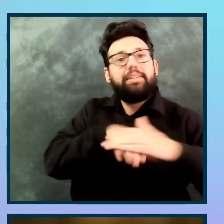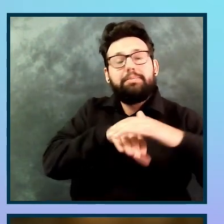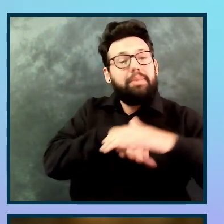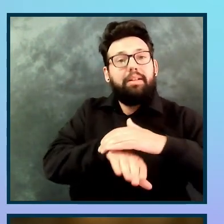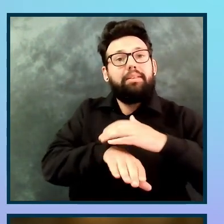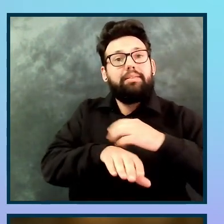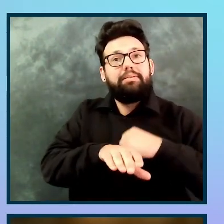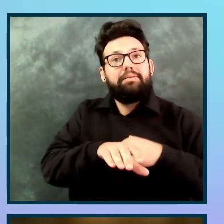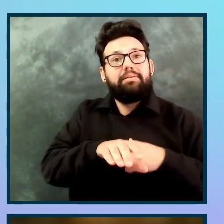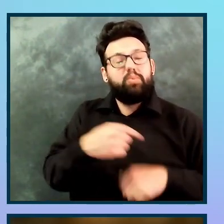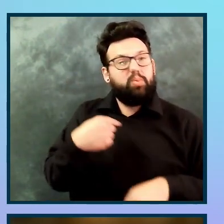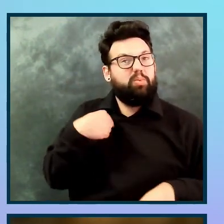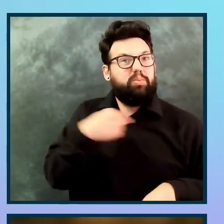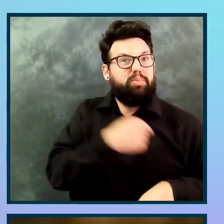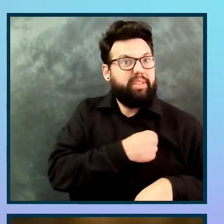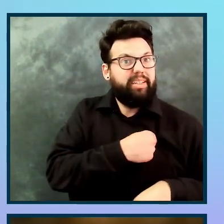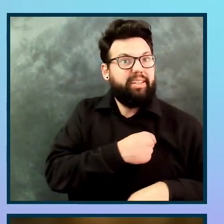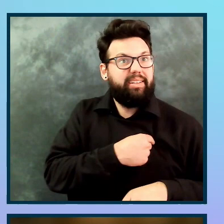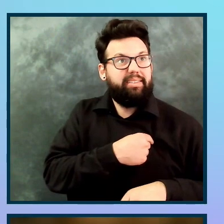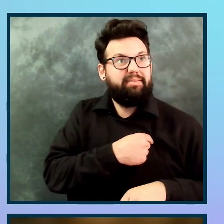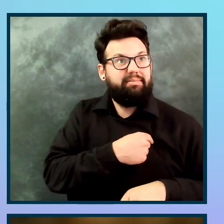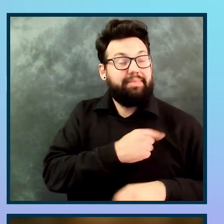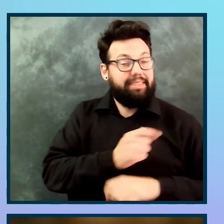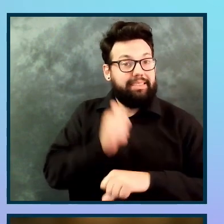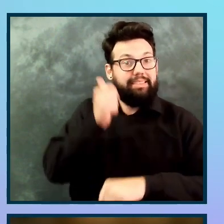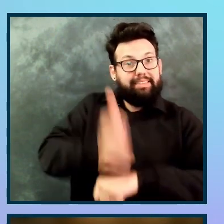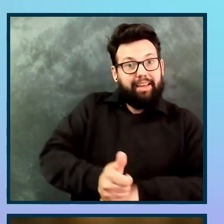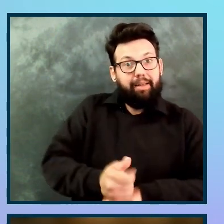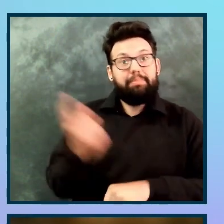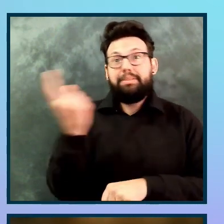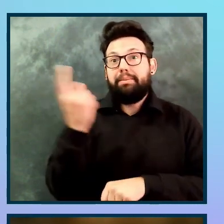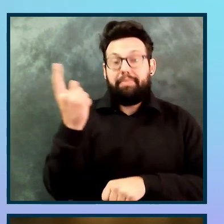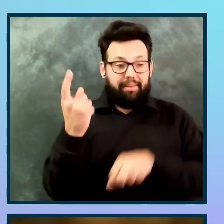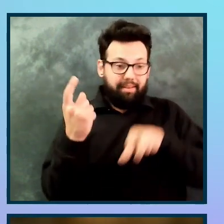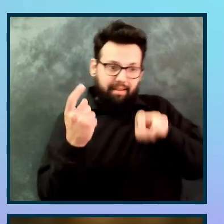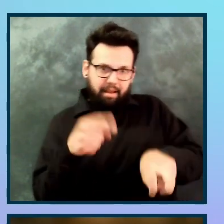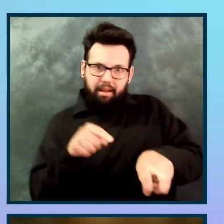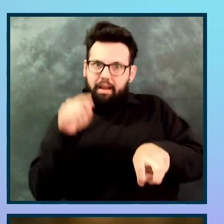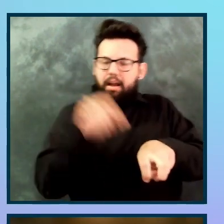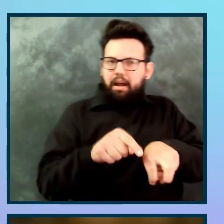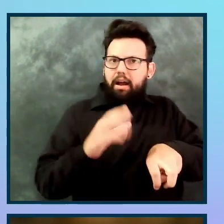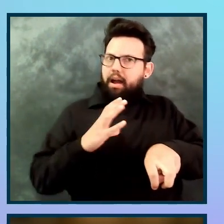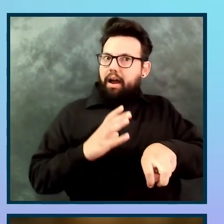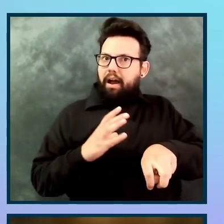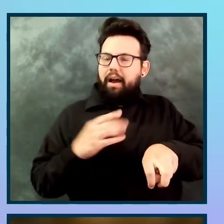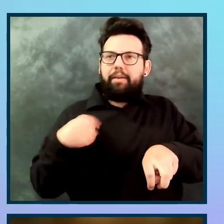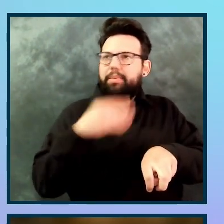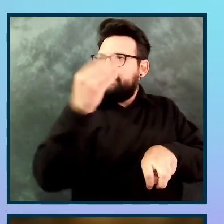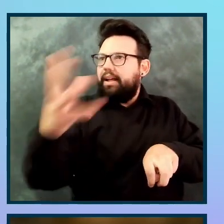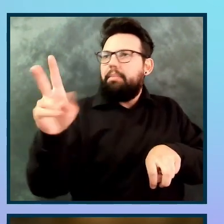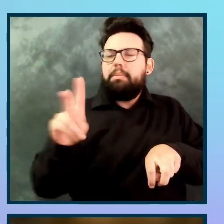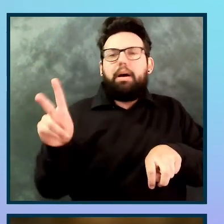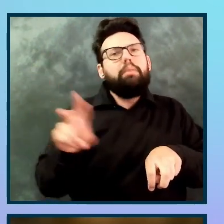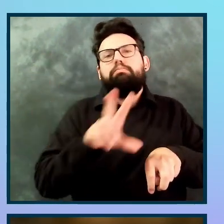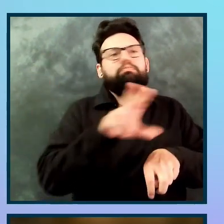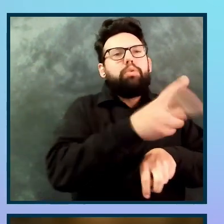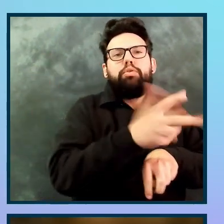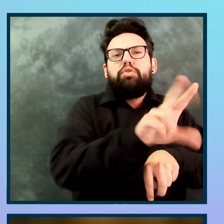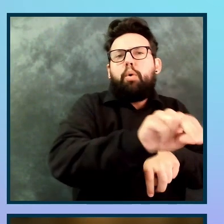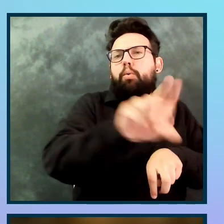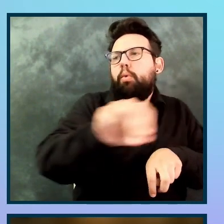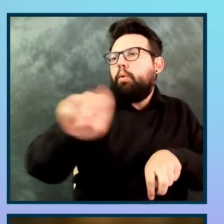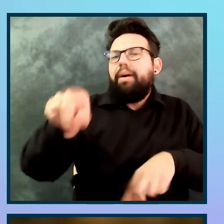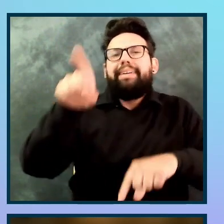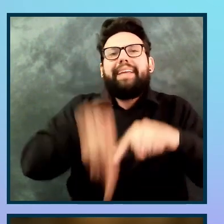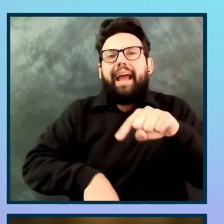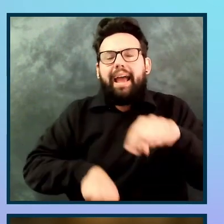are creating this chair and we are telling a set of people from the jump that this chair is not for them, that they're not allowed